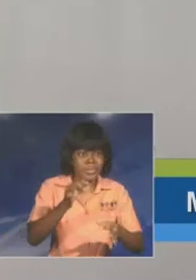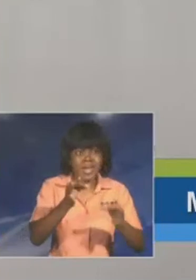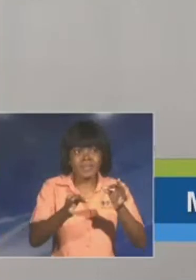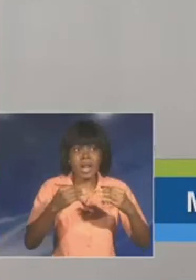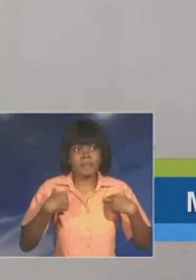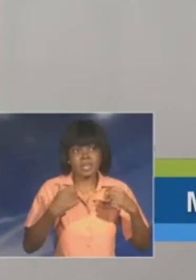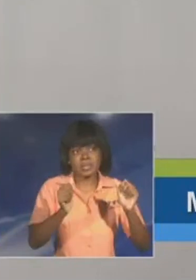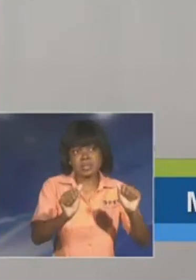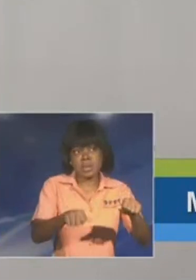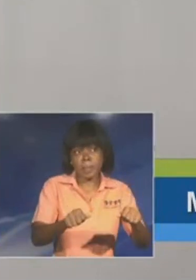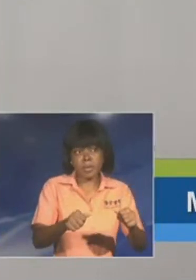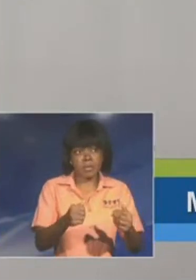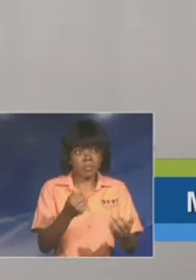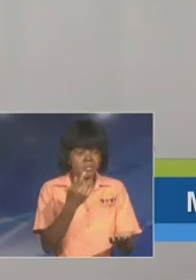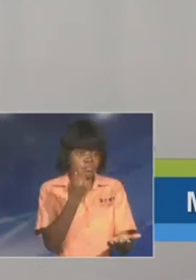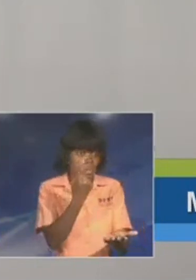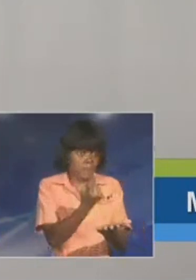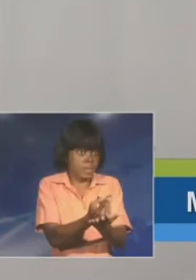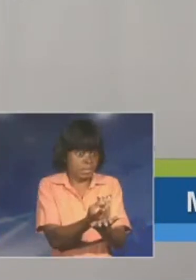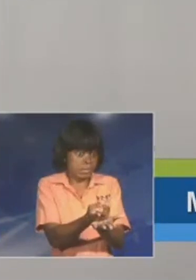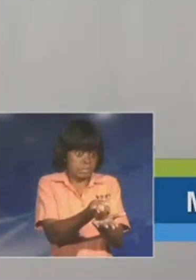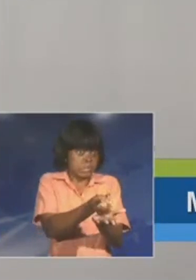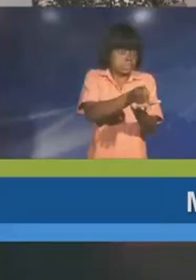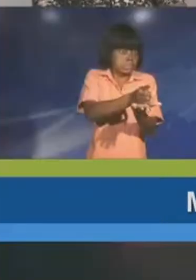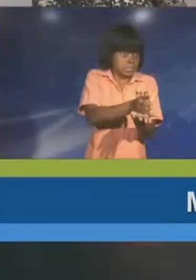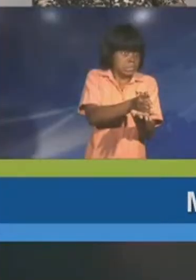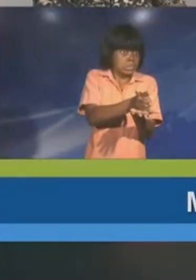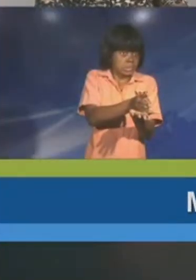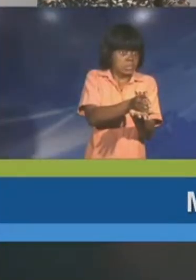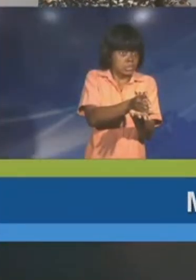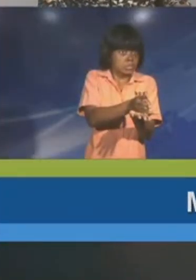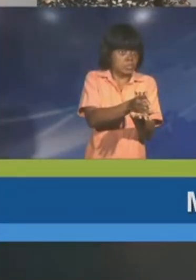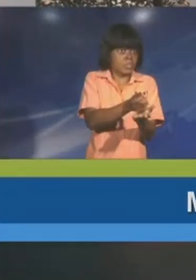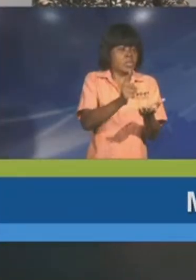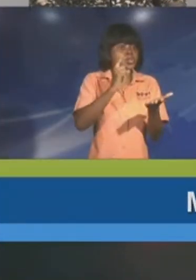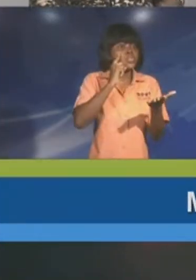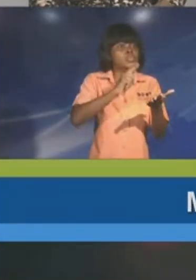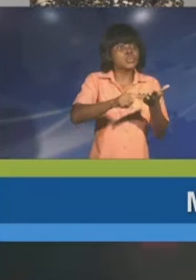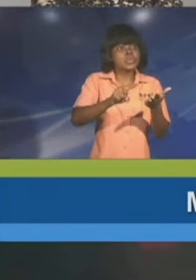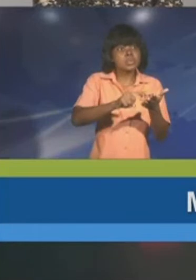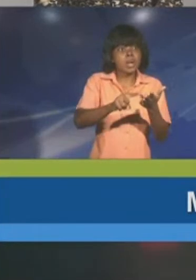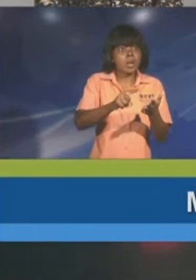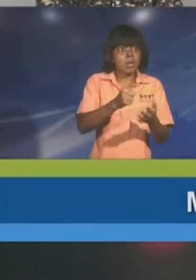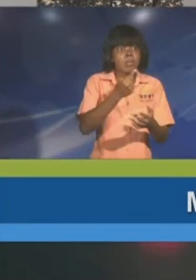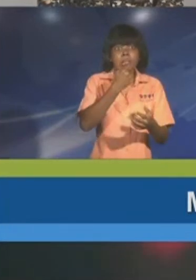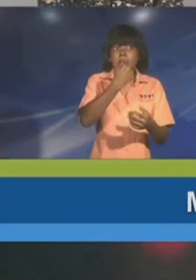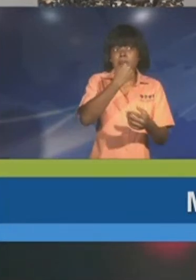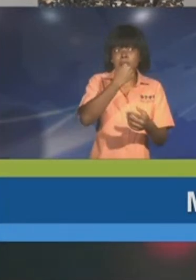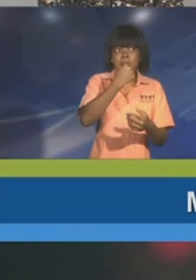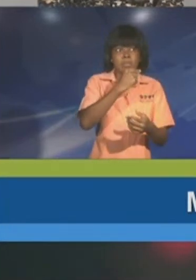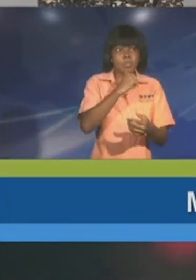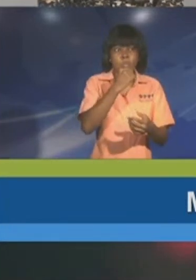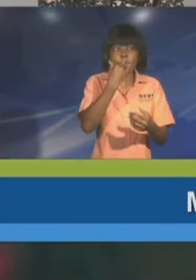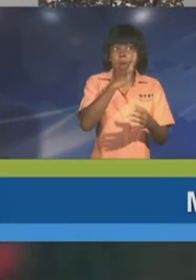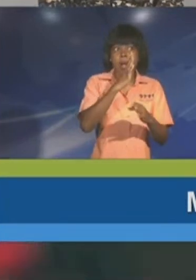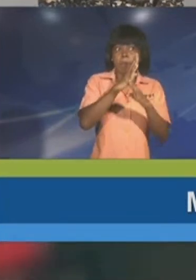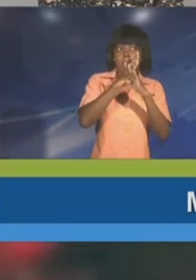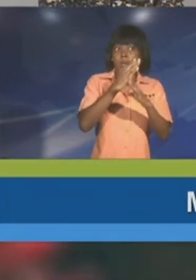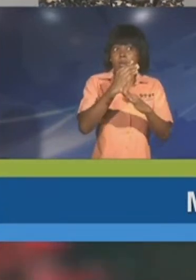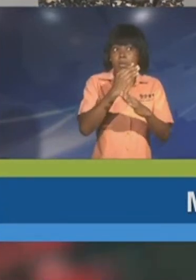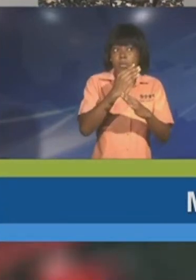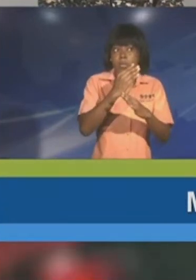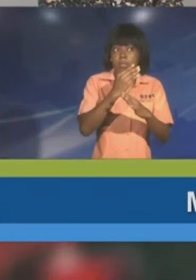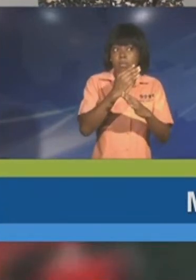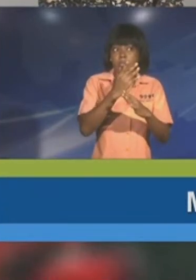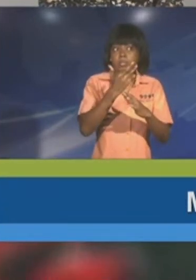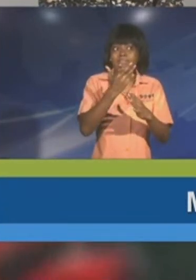we start up the slide presentation, we want to talk about the new hepatitis. So we try to make